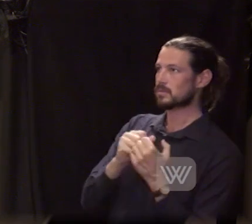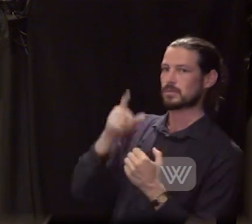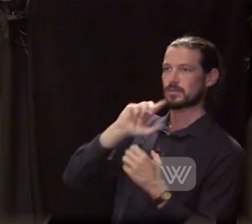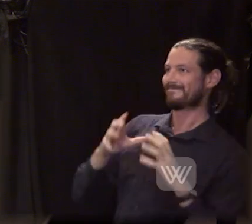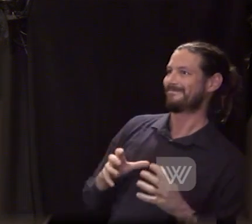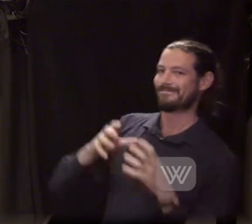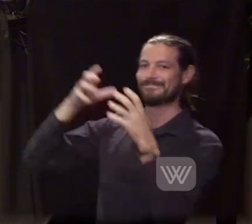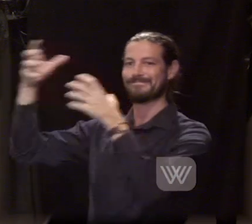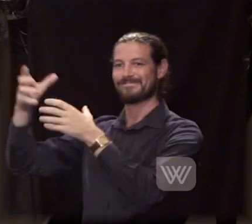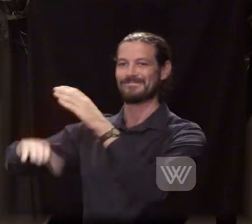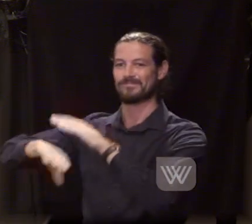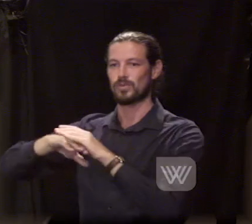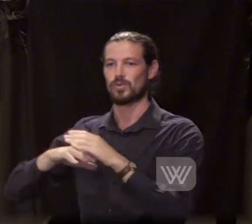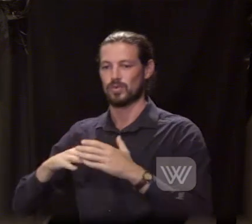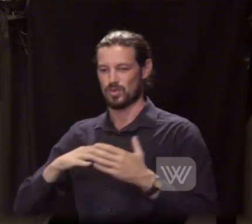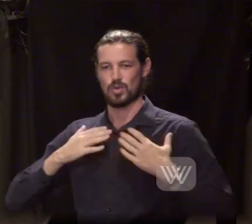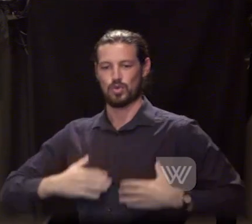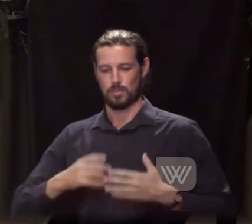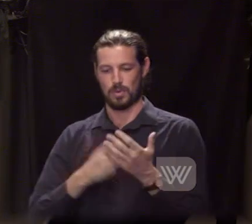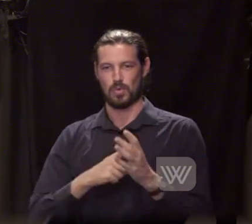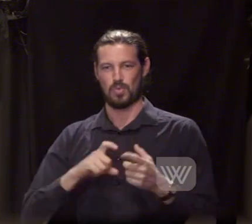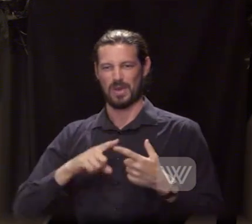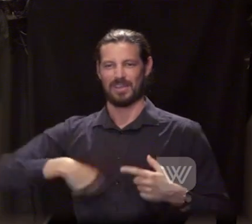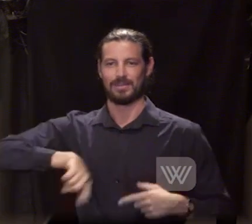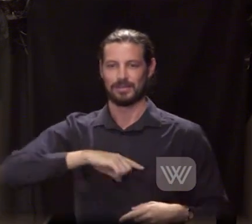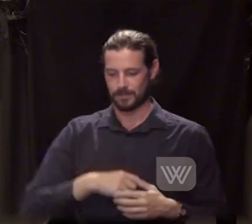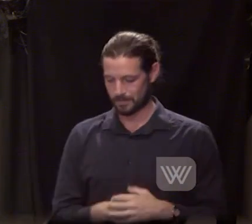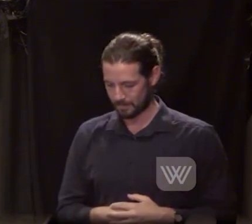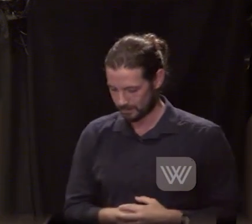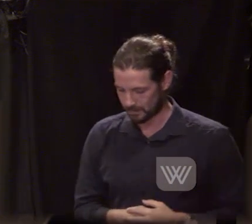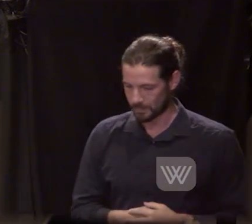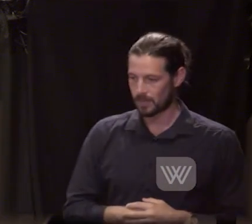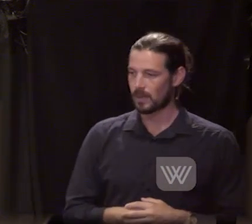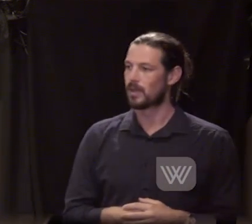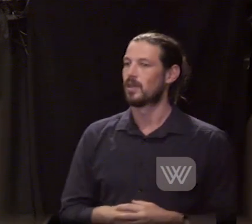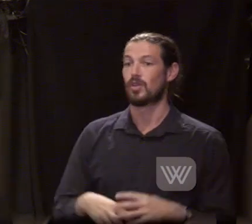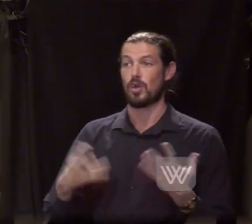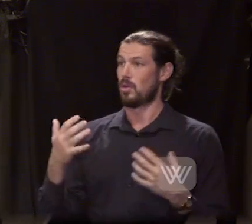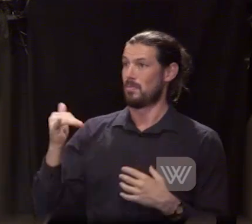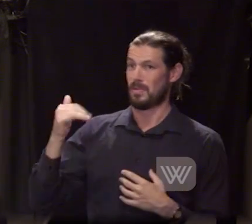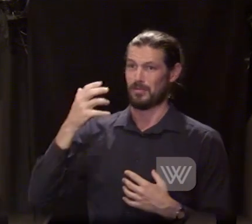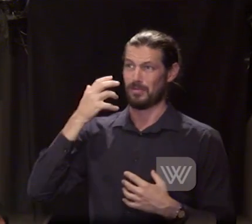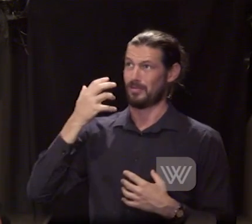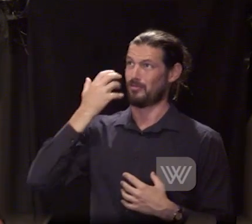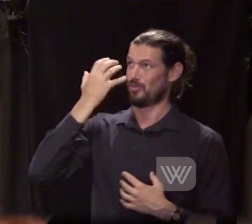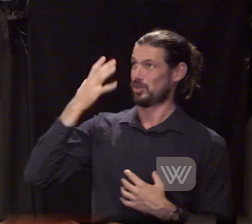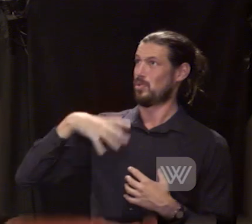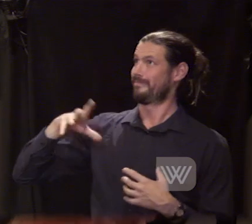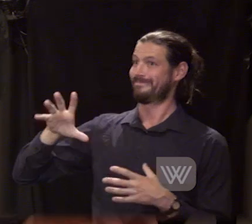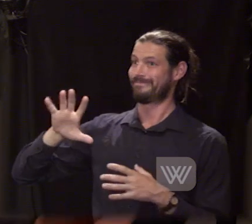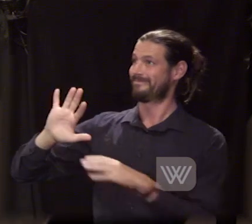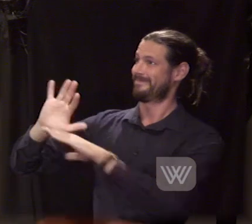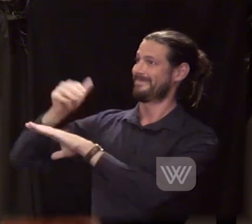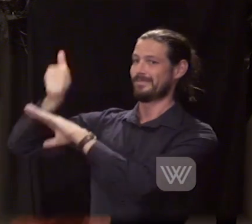race there. And, we're working on bettering us and maybe it is that we want to put humans on another planet as seeding another planet and